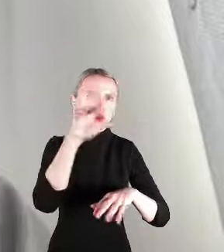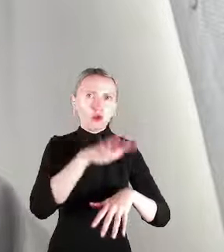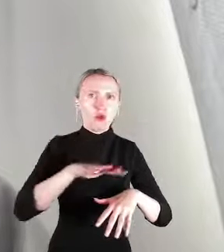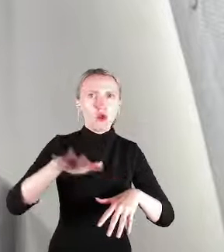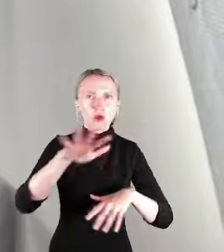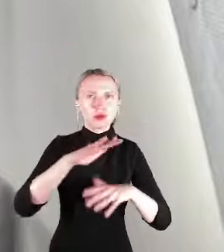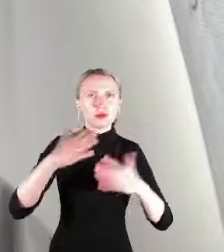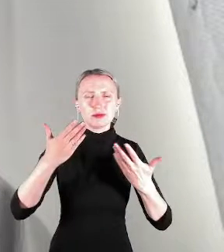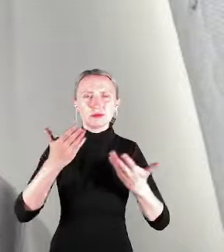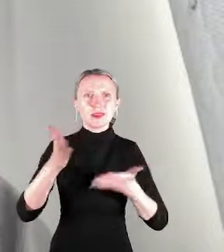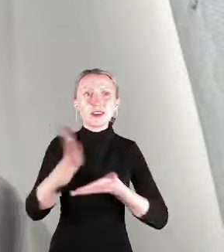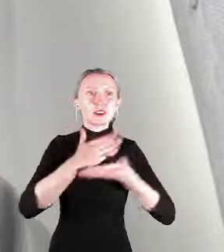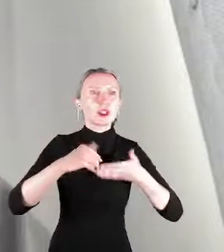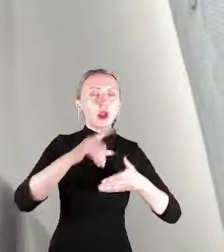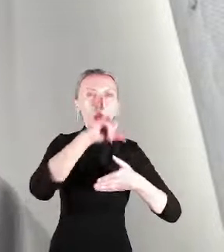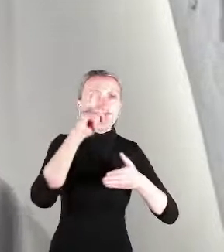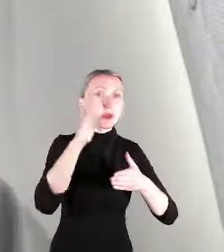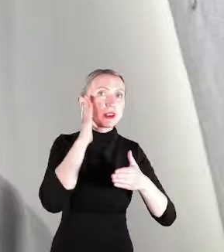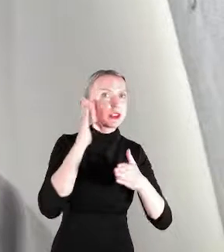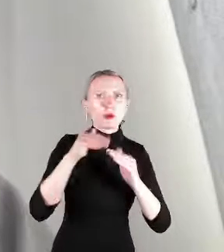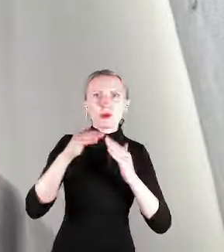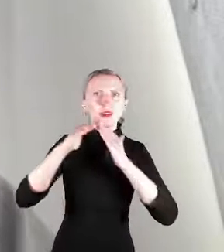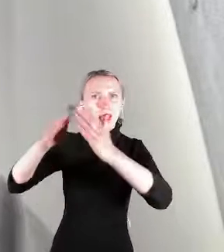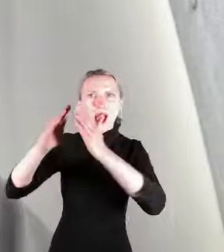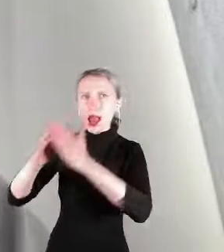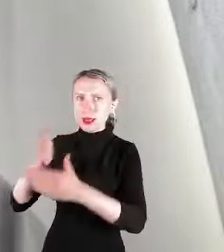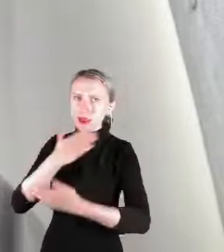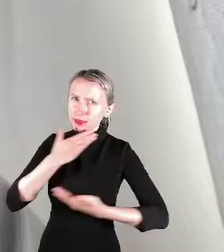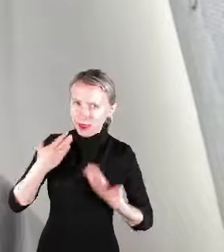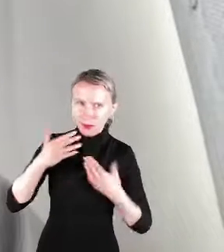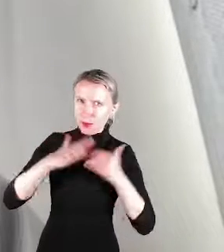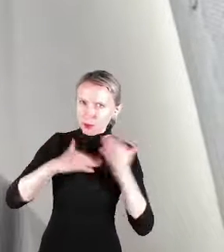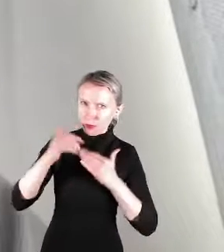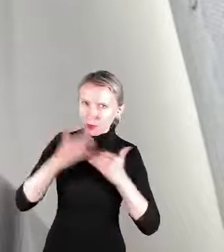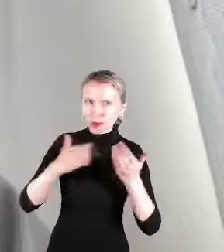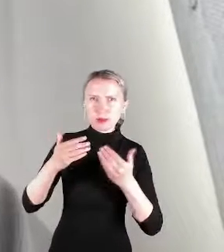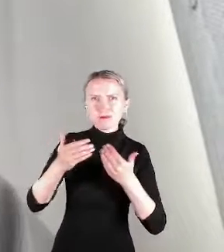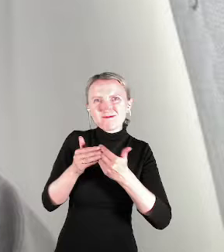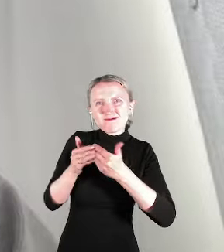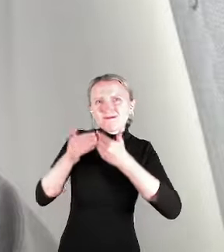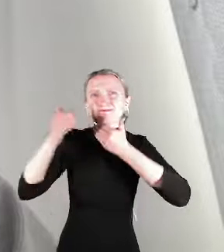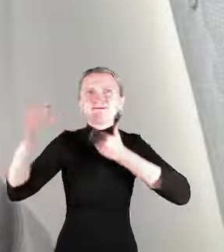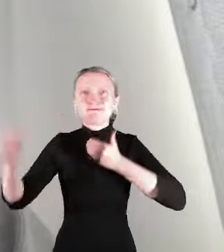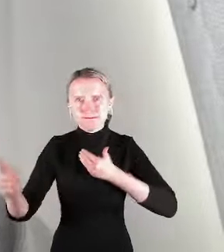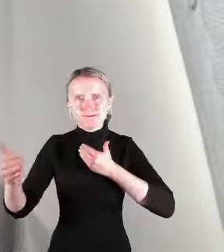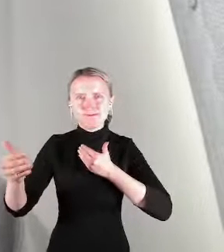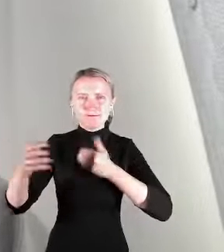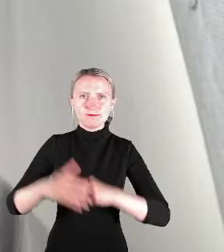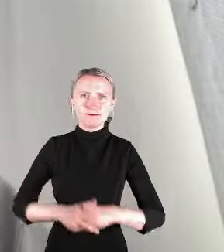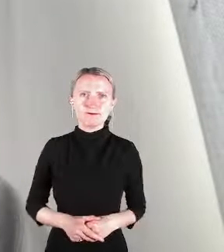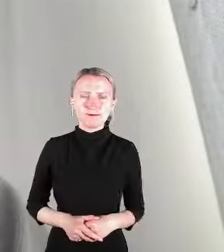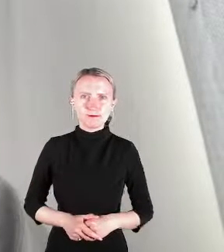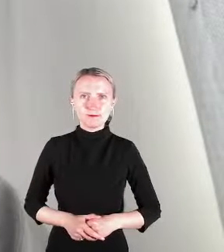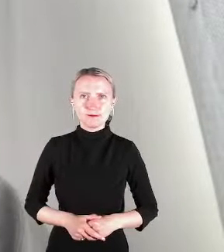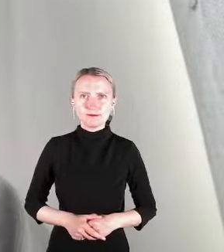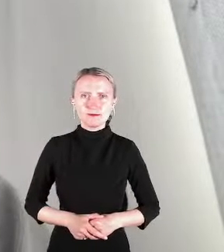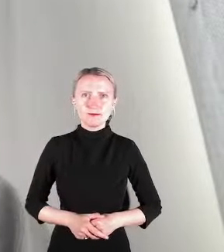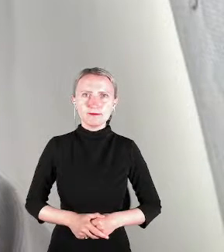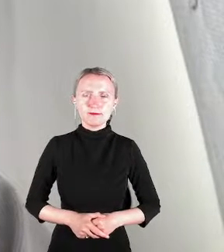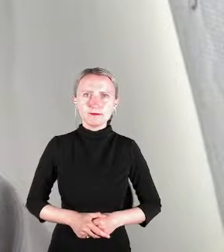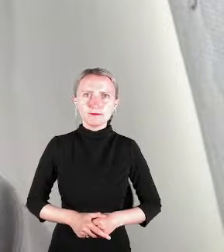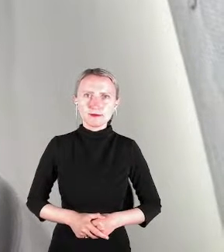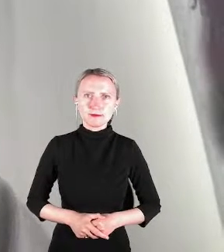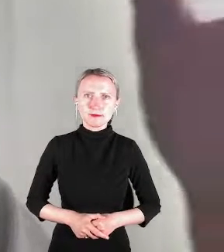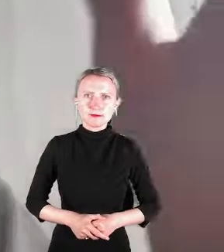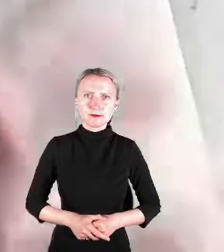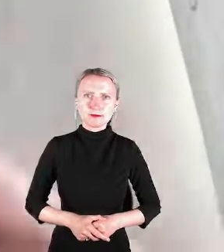already are some ugly buildings, but still they are huge, and